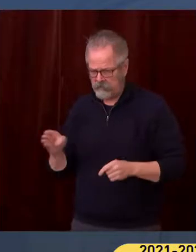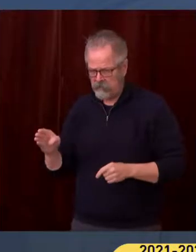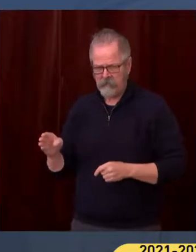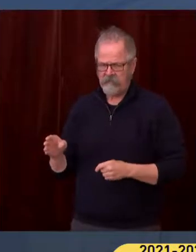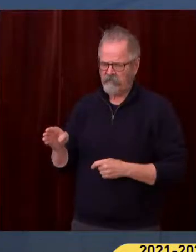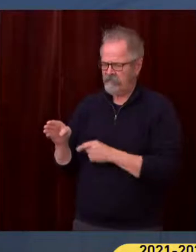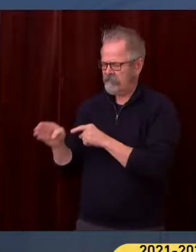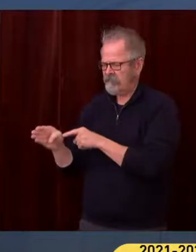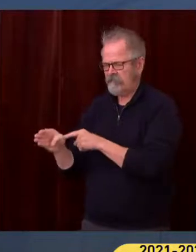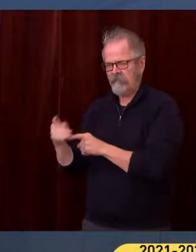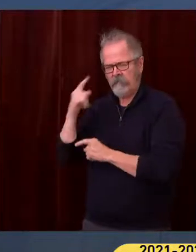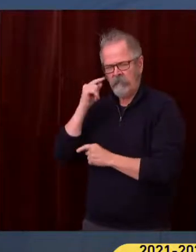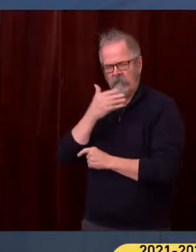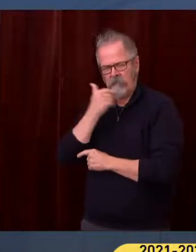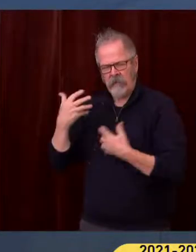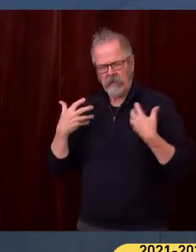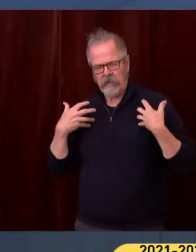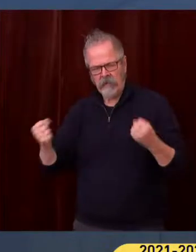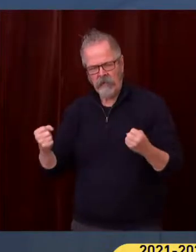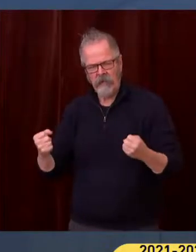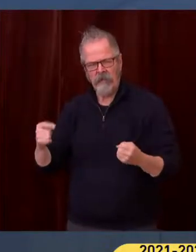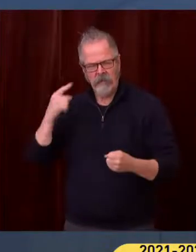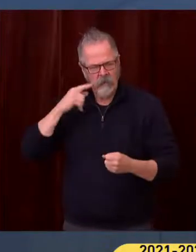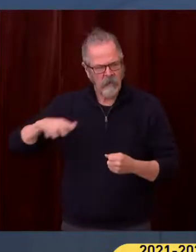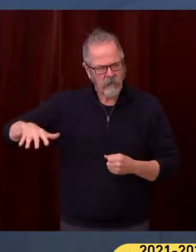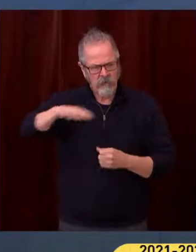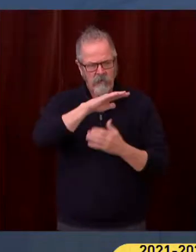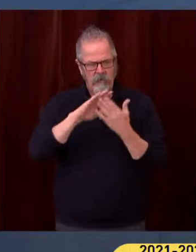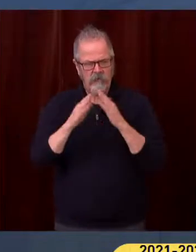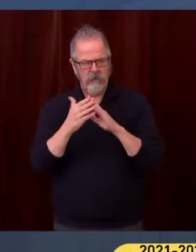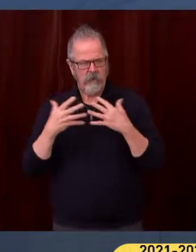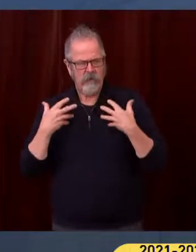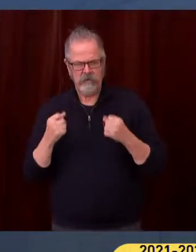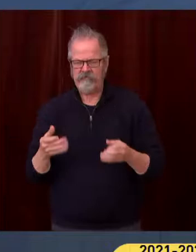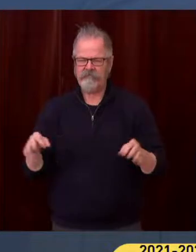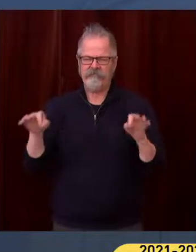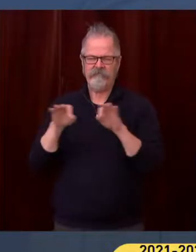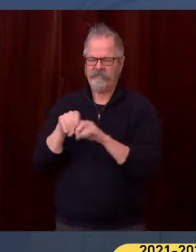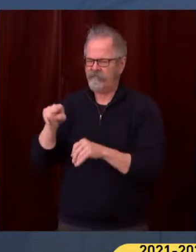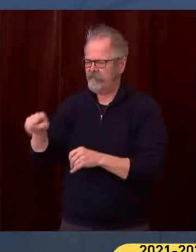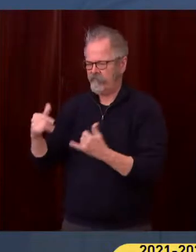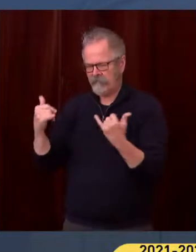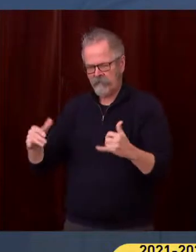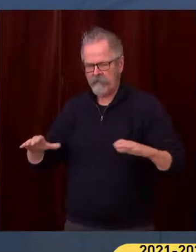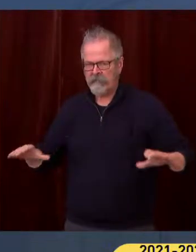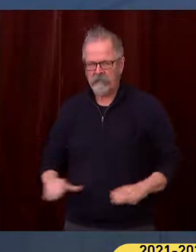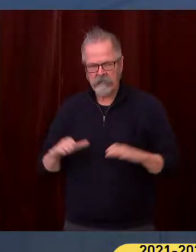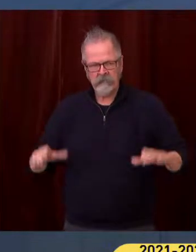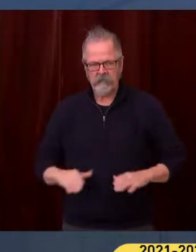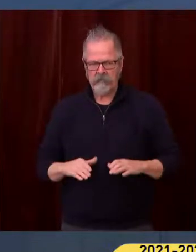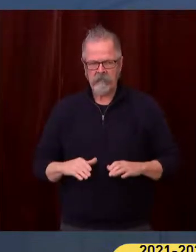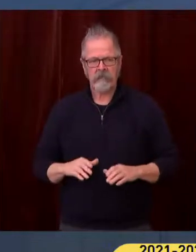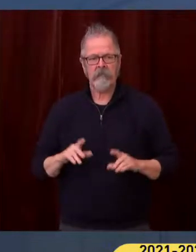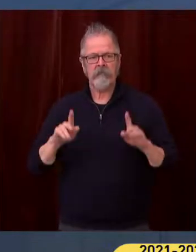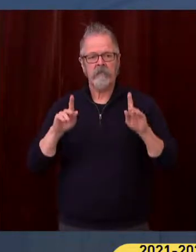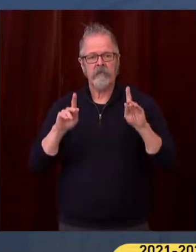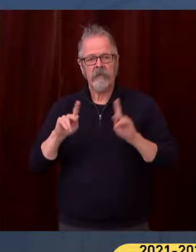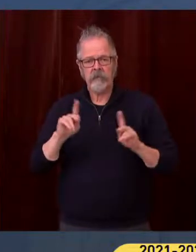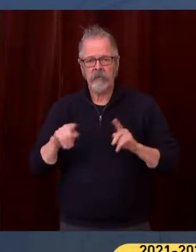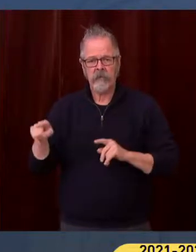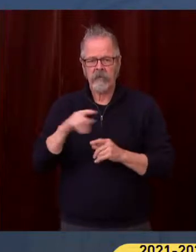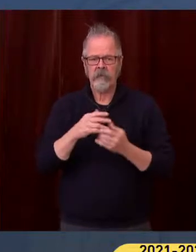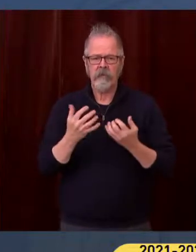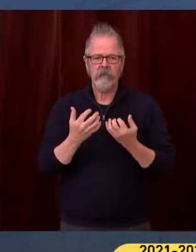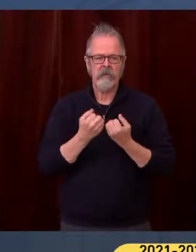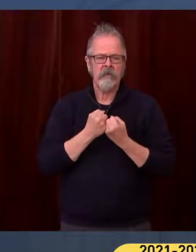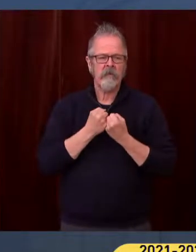is gone. People are exhausted having to deal with these climate emergencies. Because we